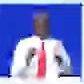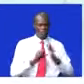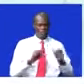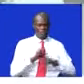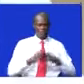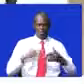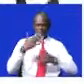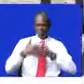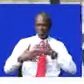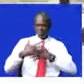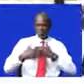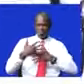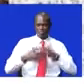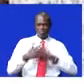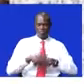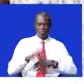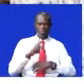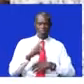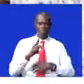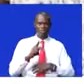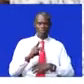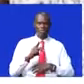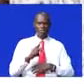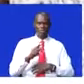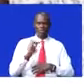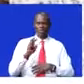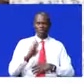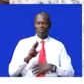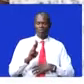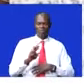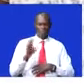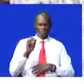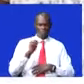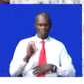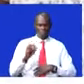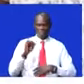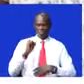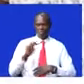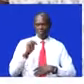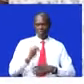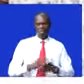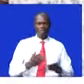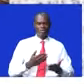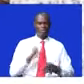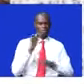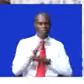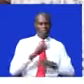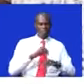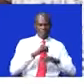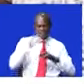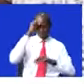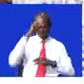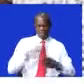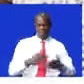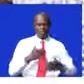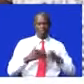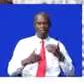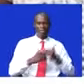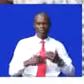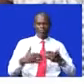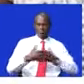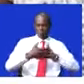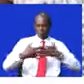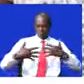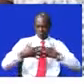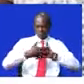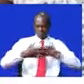gedo mar yao ma koro in. We appeal to the national government to help us reconstruct stations of the damaged dike